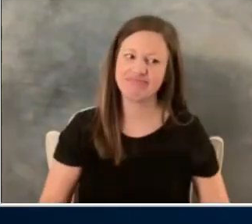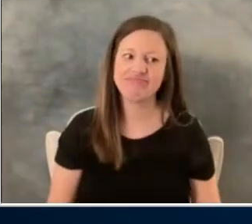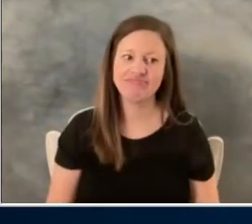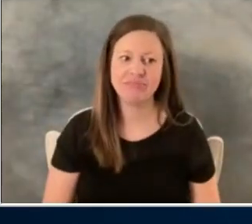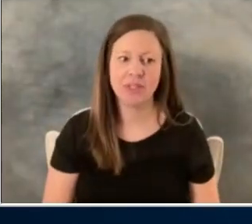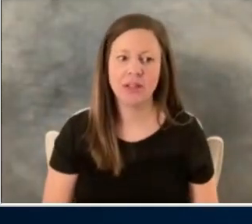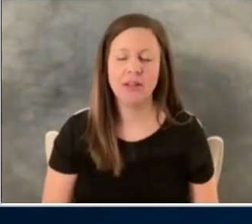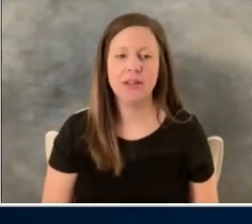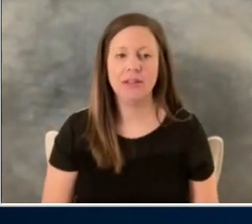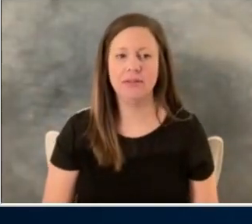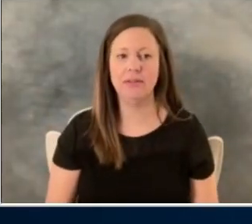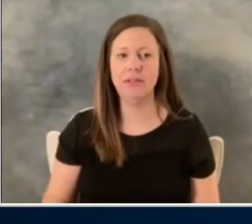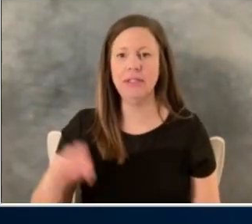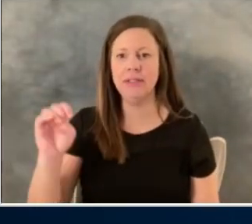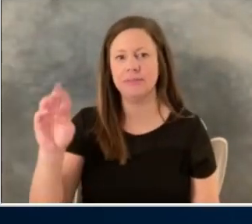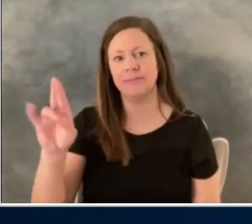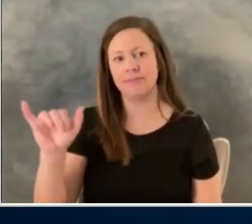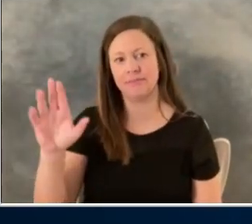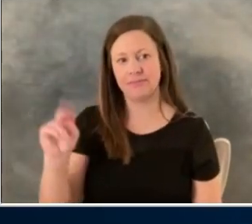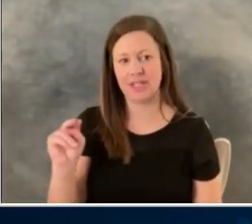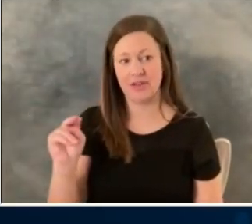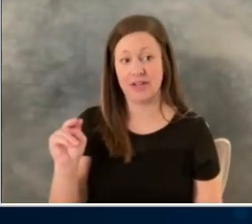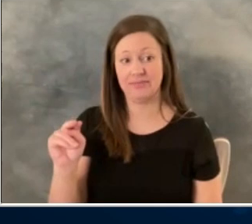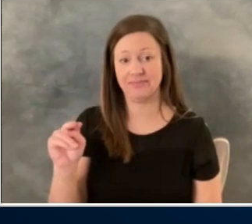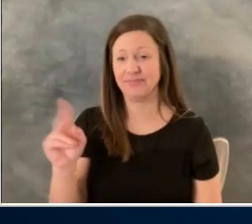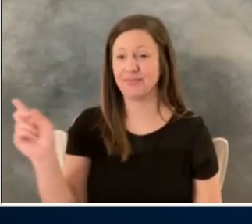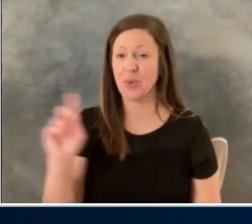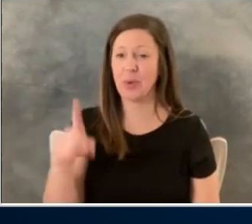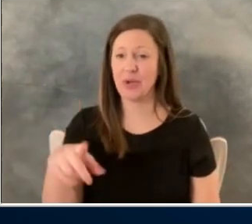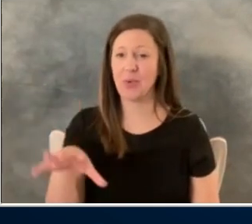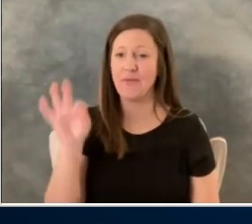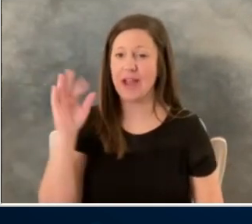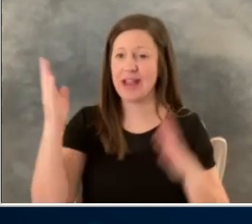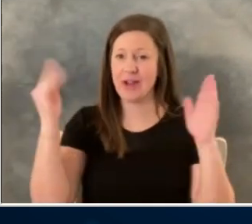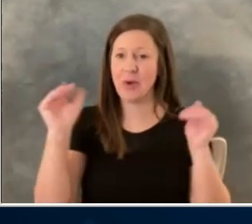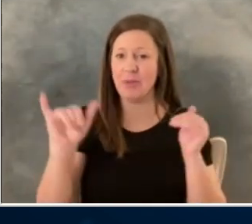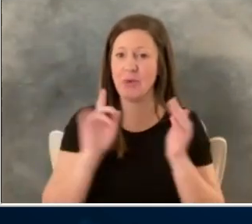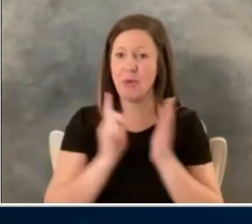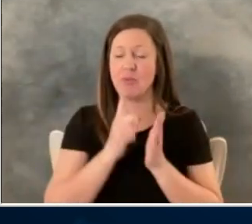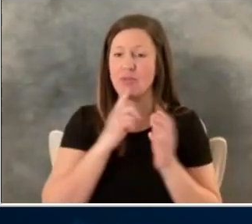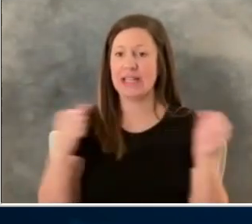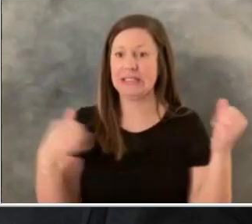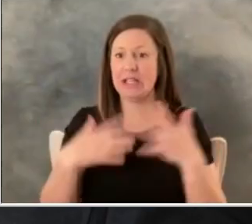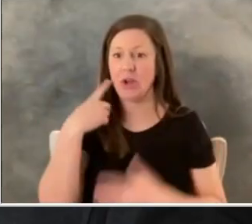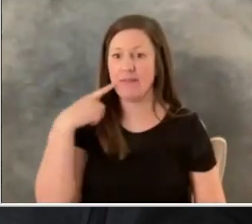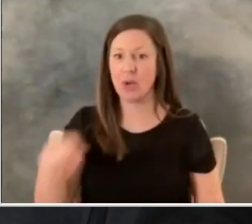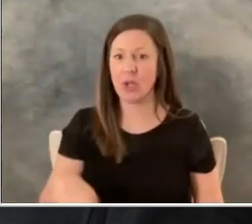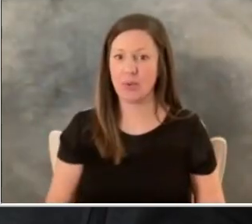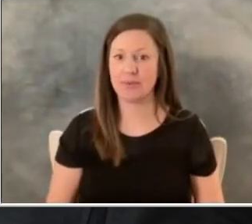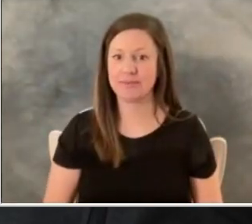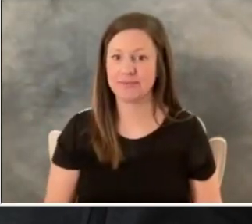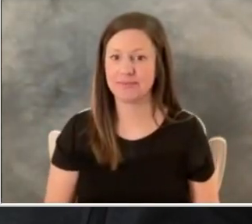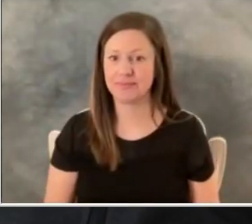Erin, where did you find the hope in those moments that were really scary for you? I know.